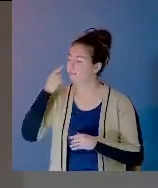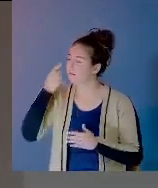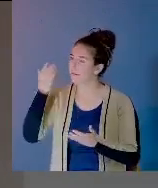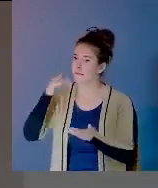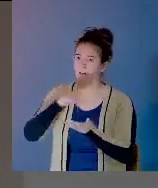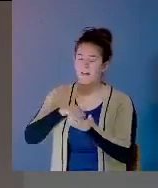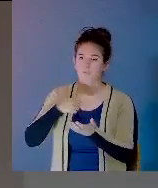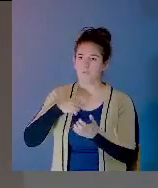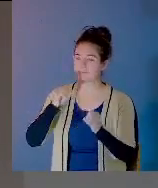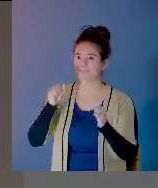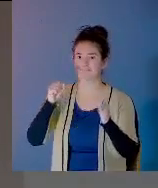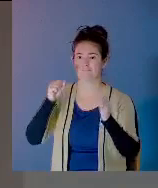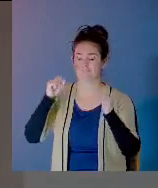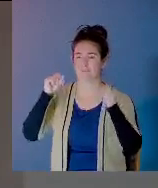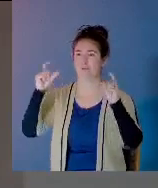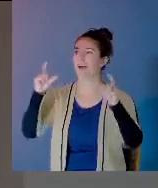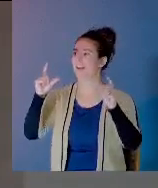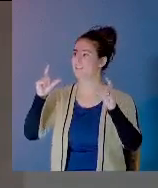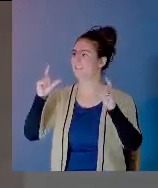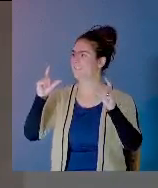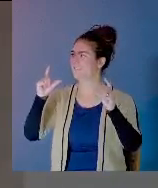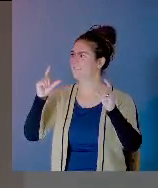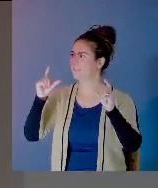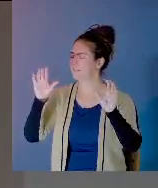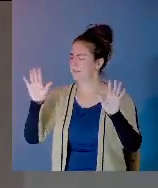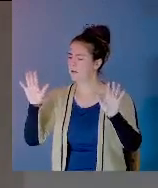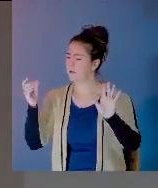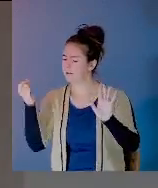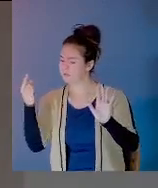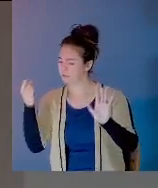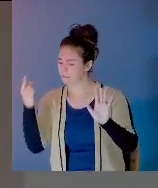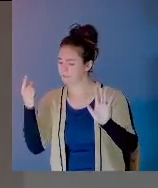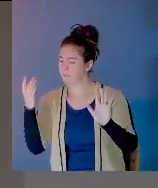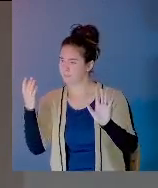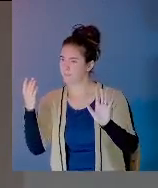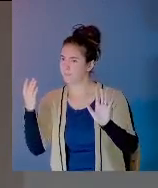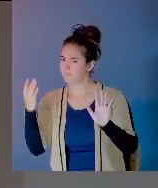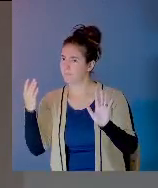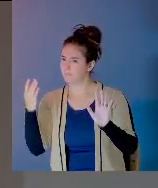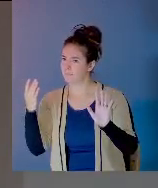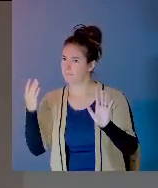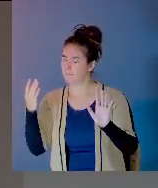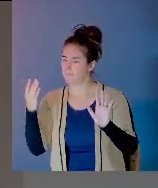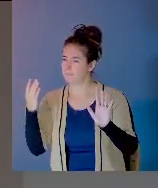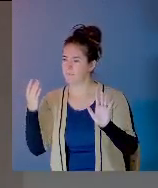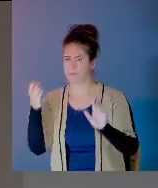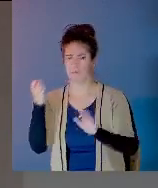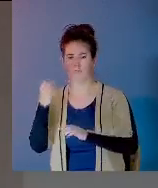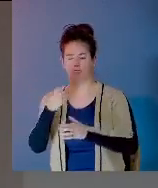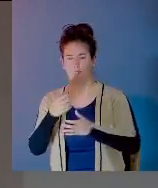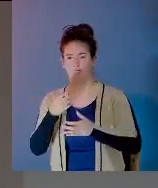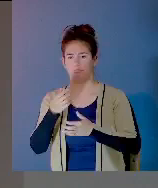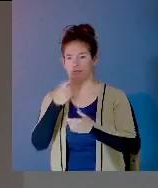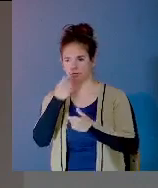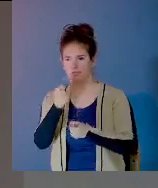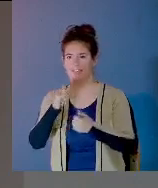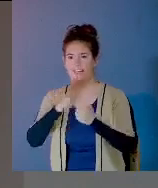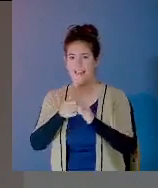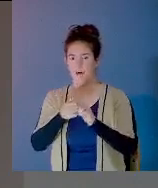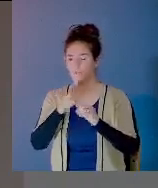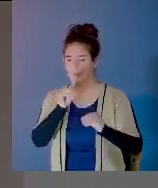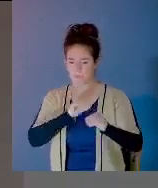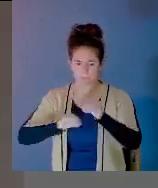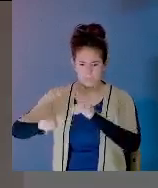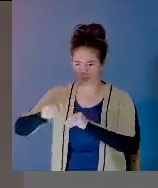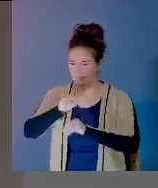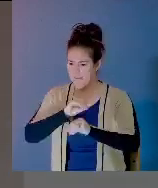Pastor Mike shared this morning, man, it's awesome how the Spirit of God just orchestrates verses and passages and even songs when it